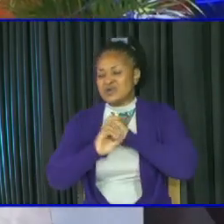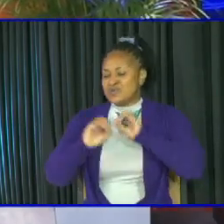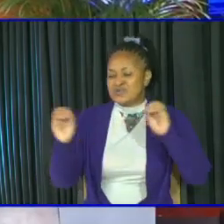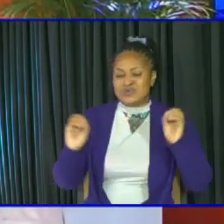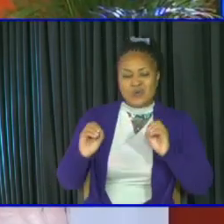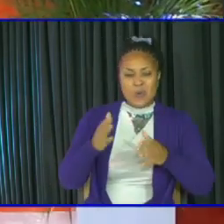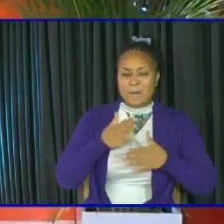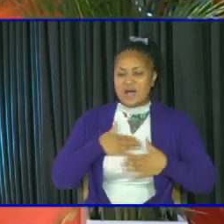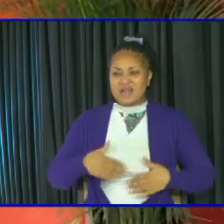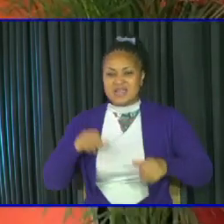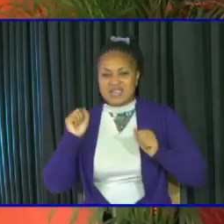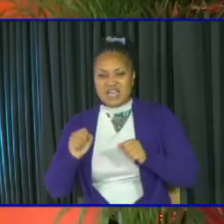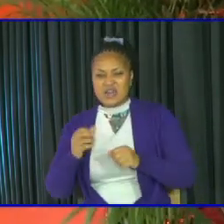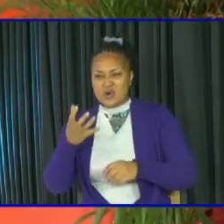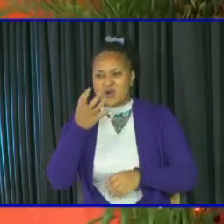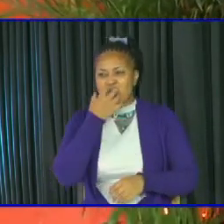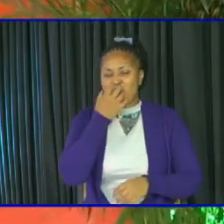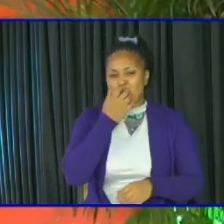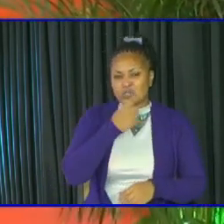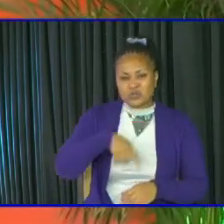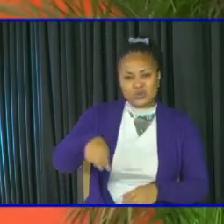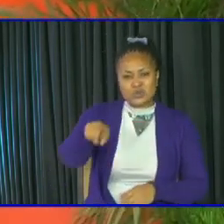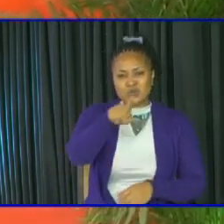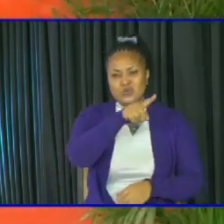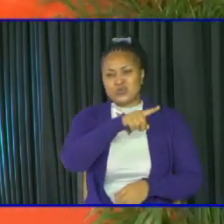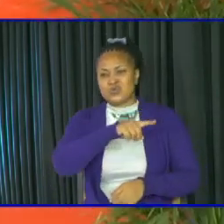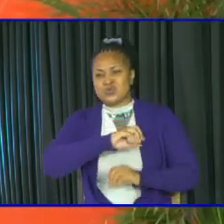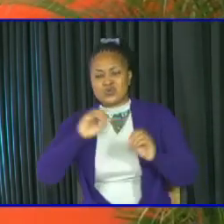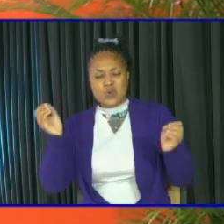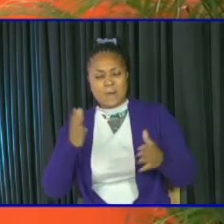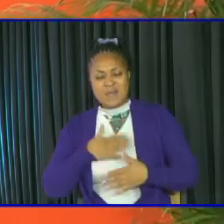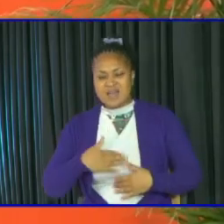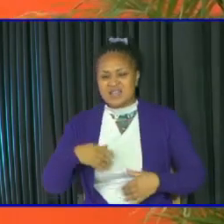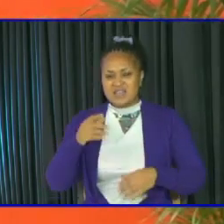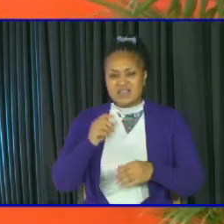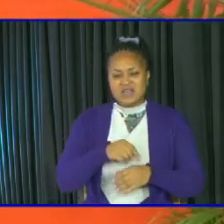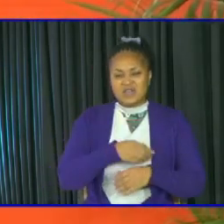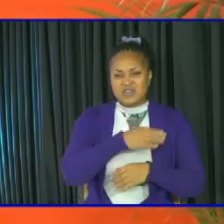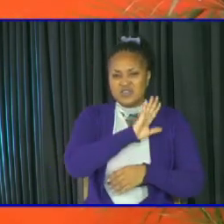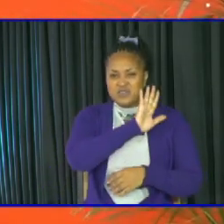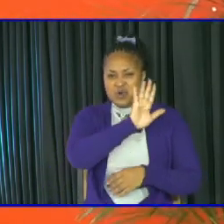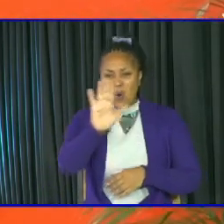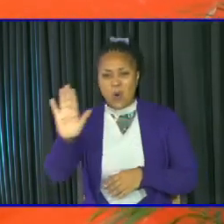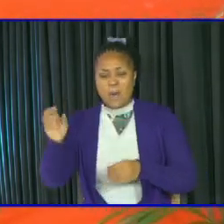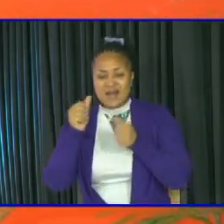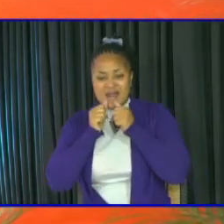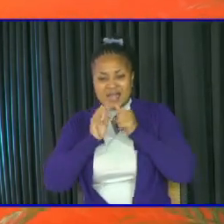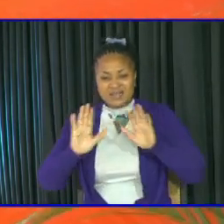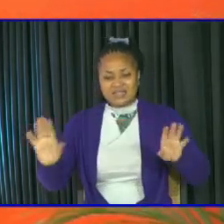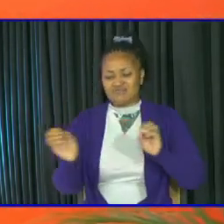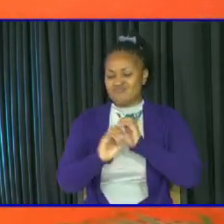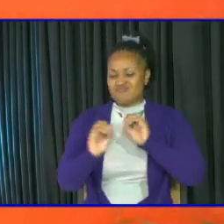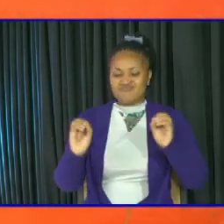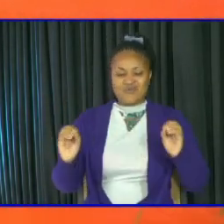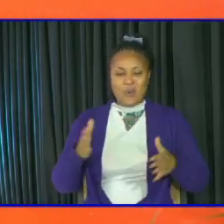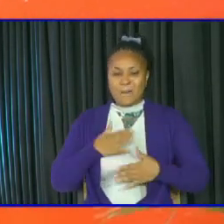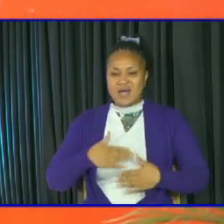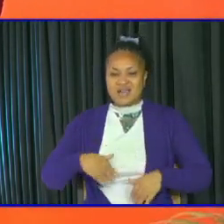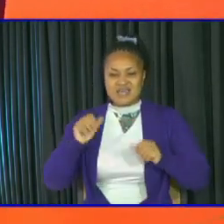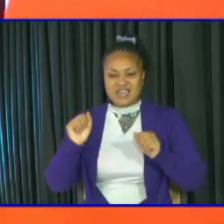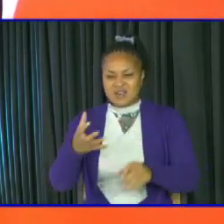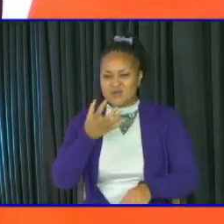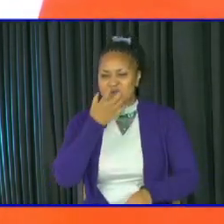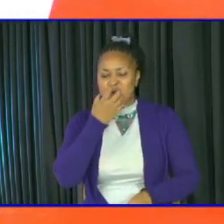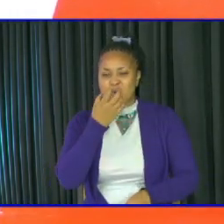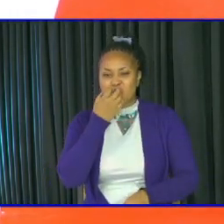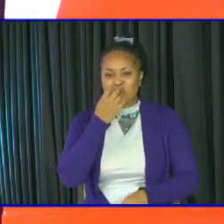can curse you. Turn to your neighbor, say, when the Lord blesses you, nobody can